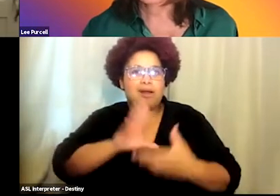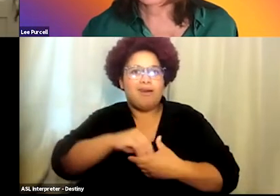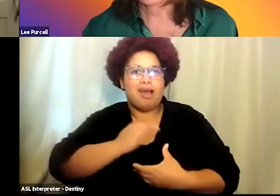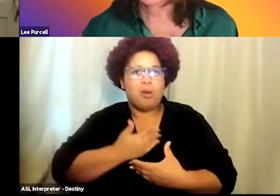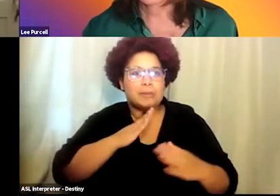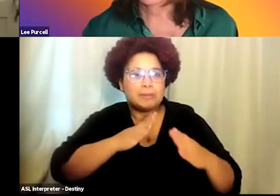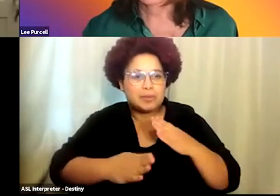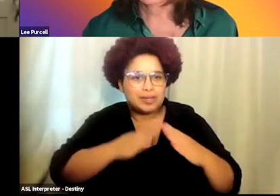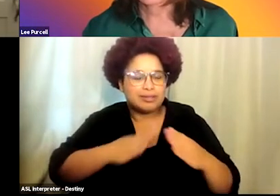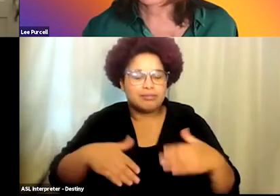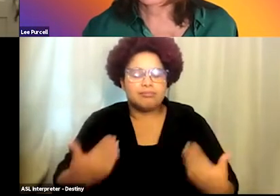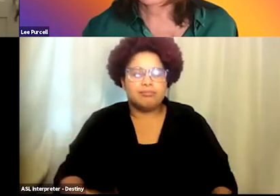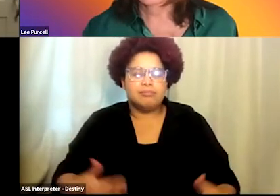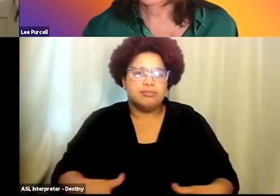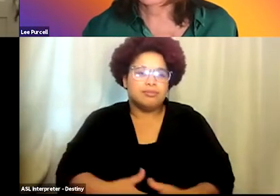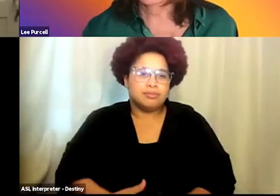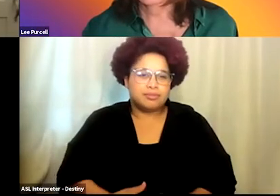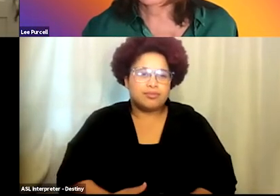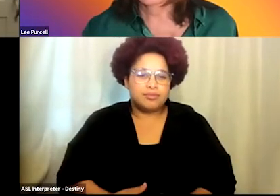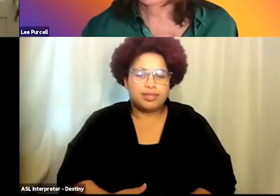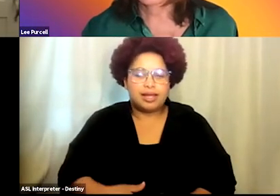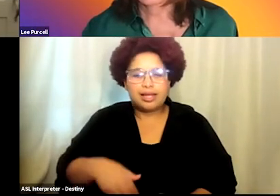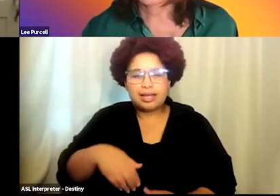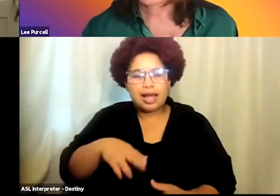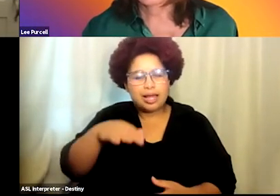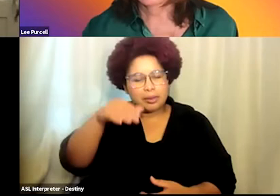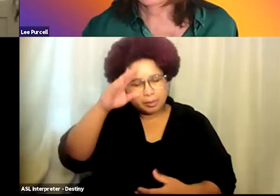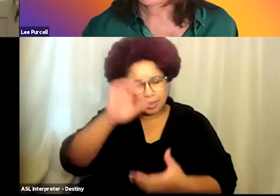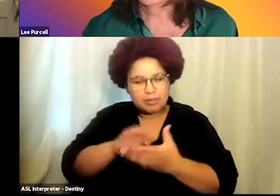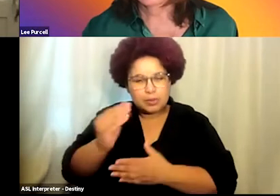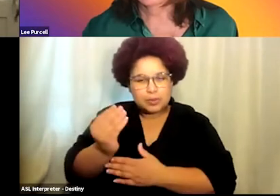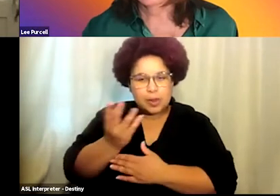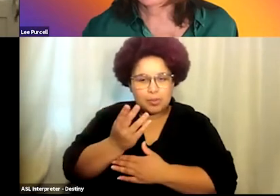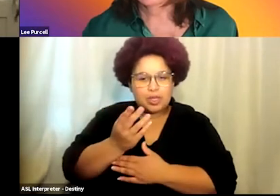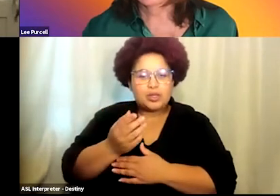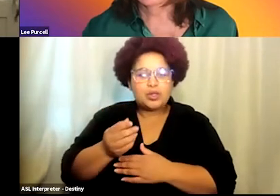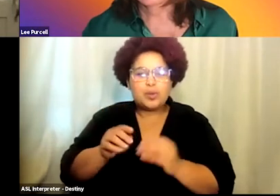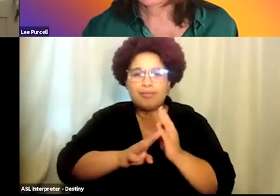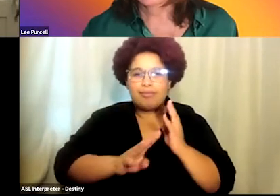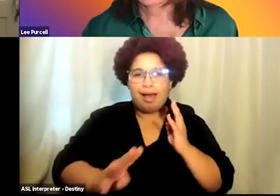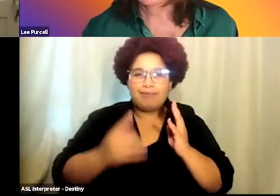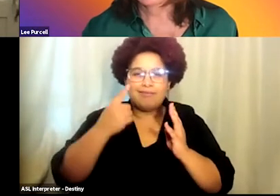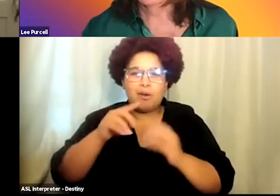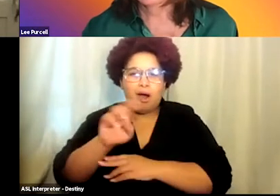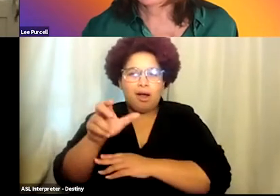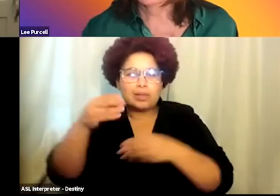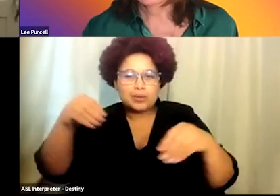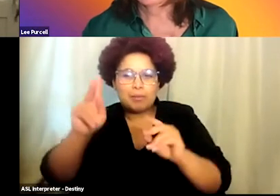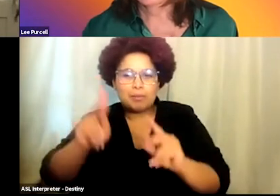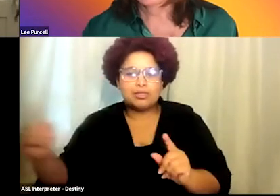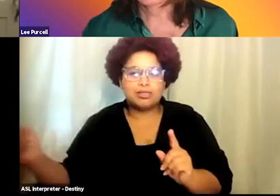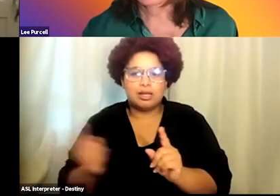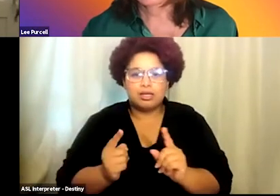community, and I think you told me once, Geri, that you were standing in line in a drugstore when Yes. someone came up